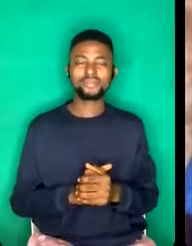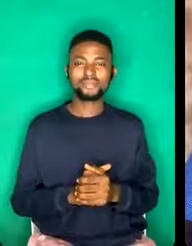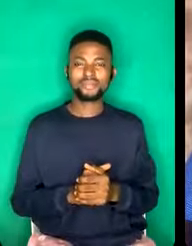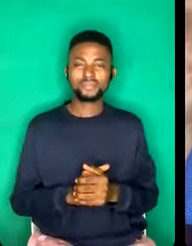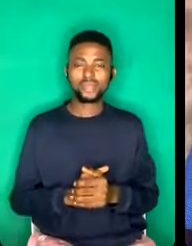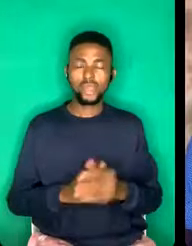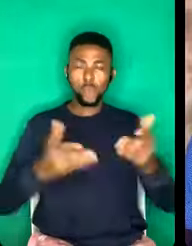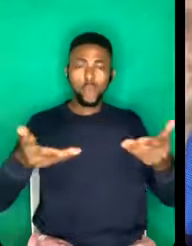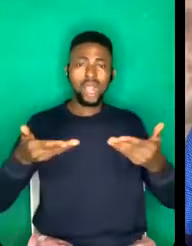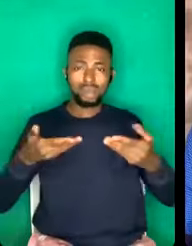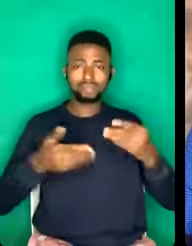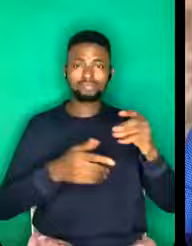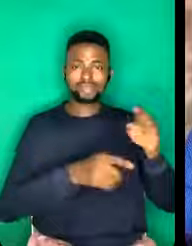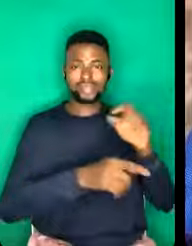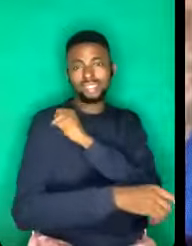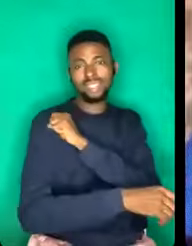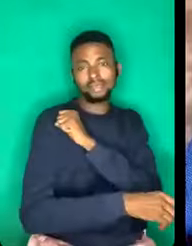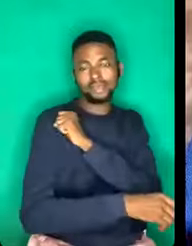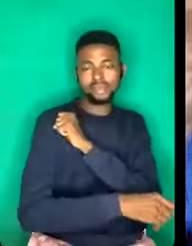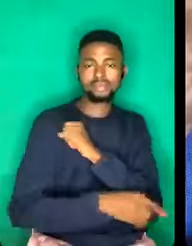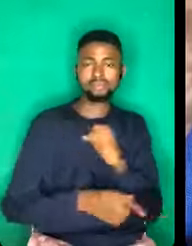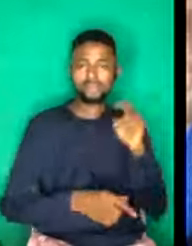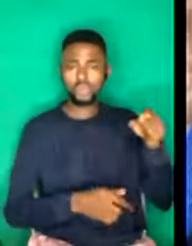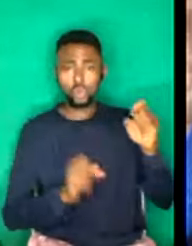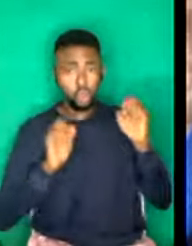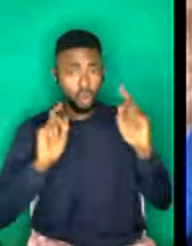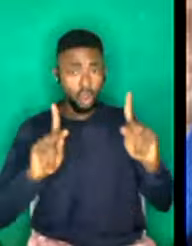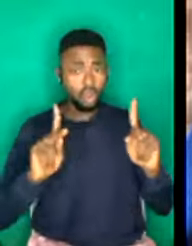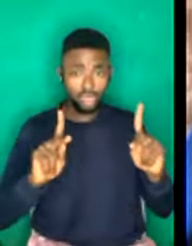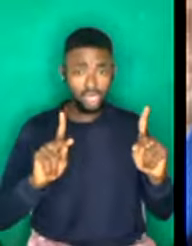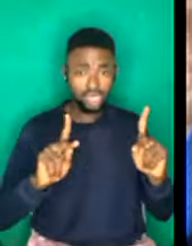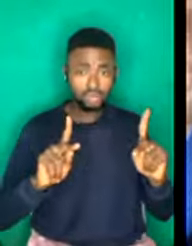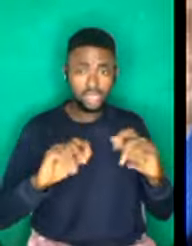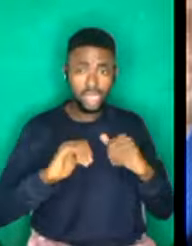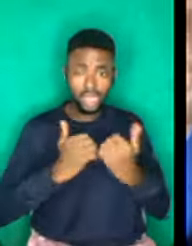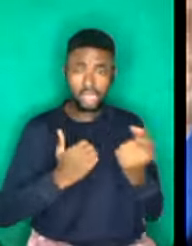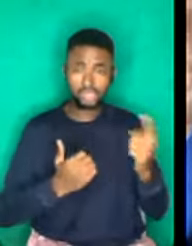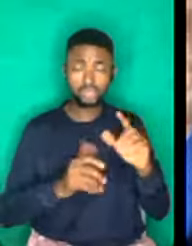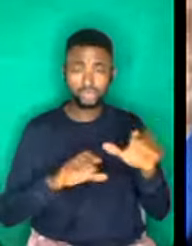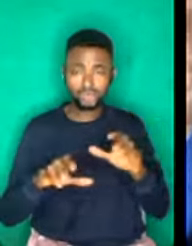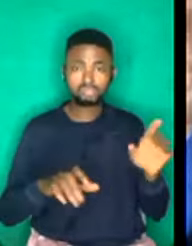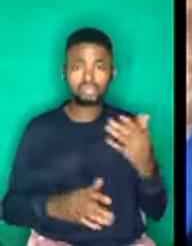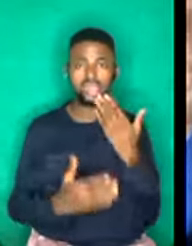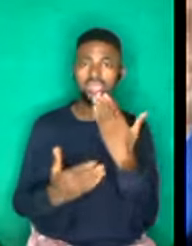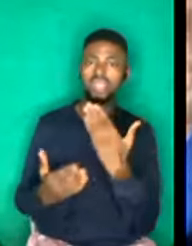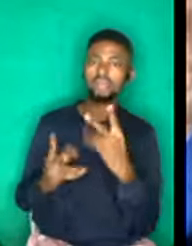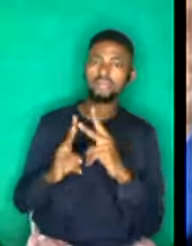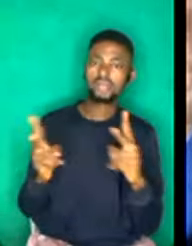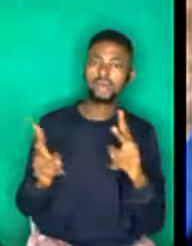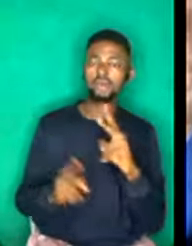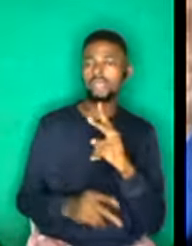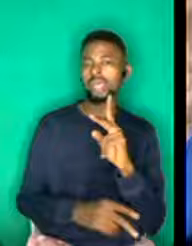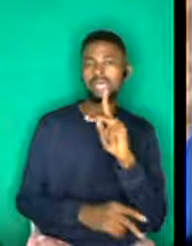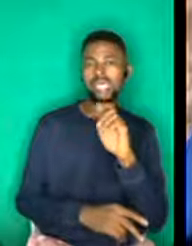Welcome, Mr. Samuel. How are you doing today? Thank you very much, Kemi. I'm very good, thank you.